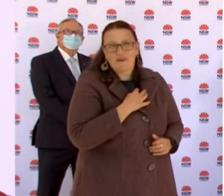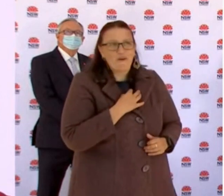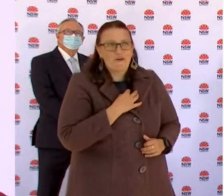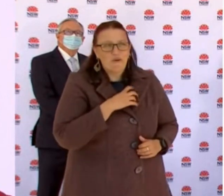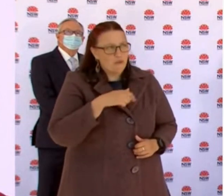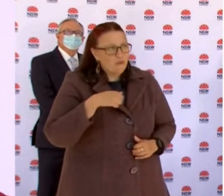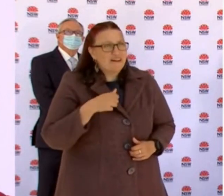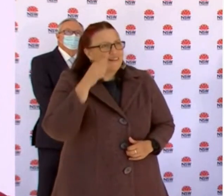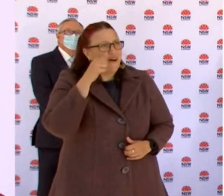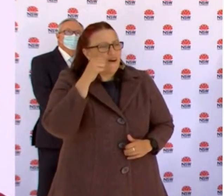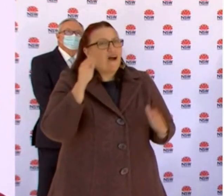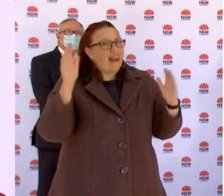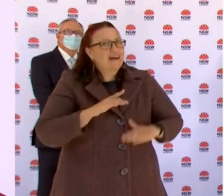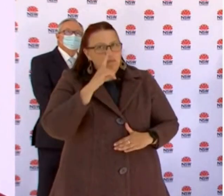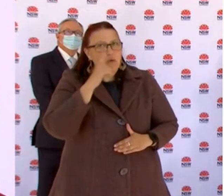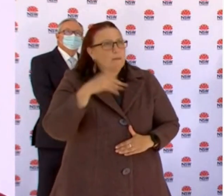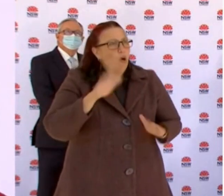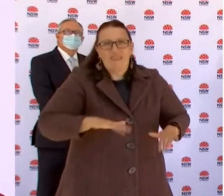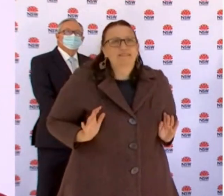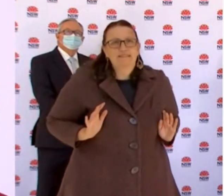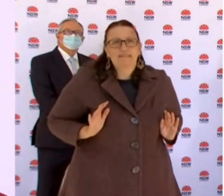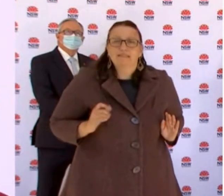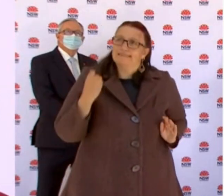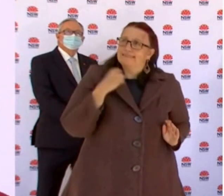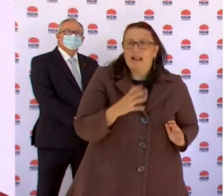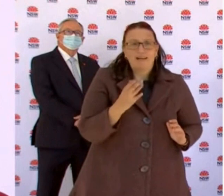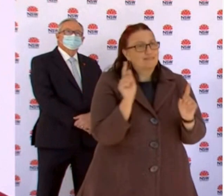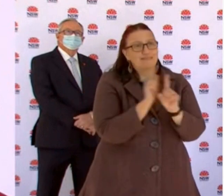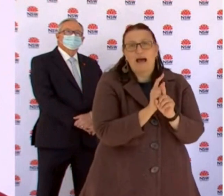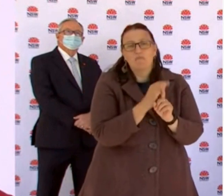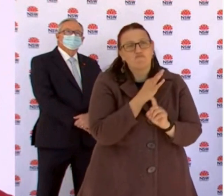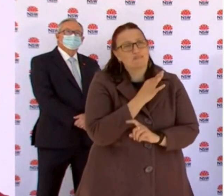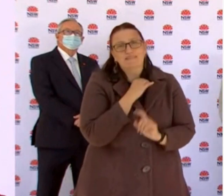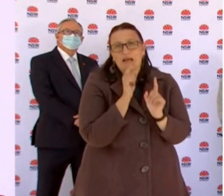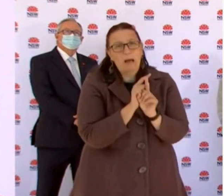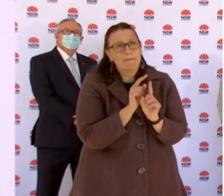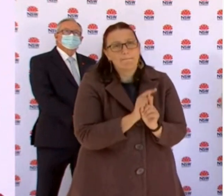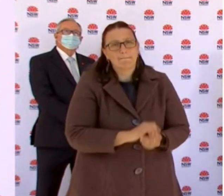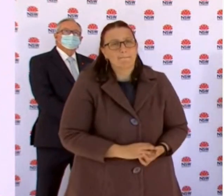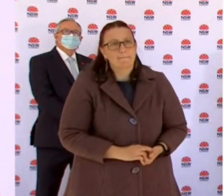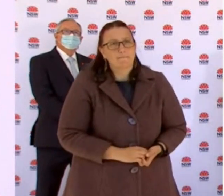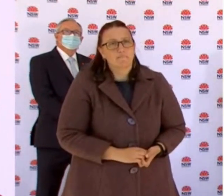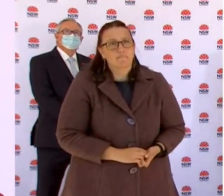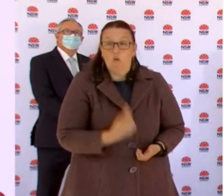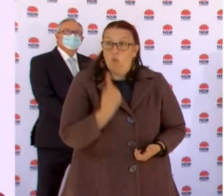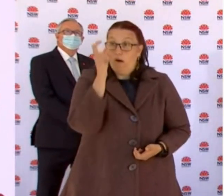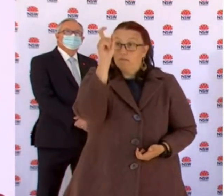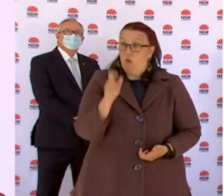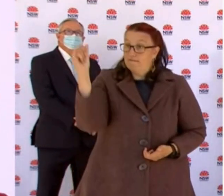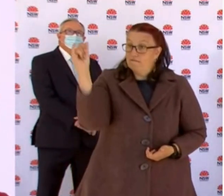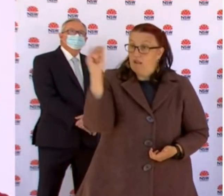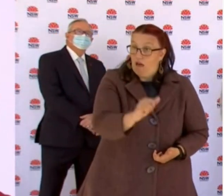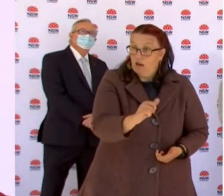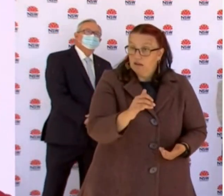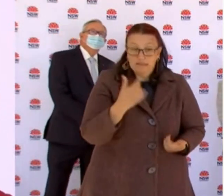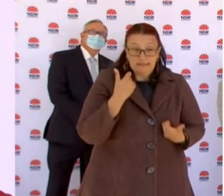What it does is it reduces the number of Australians coming back home, but it doesn't necessarily reduce the risk, because we know it only takes one error